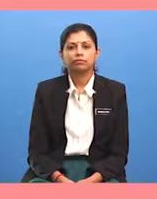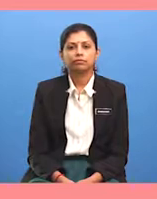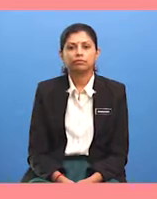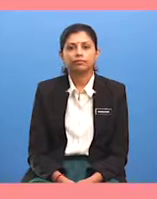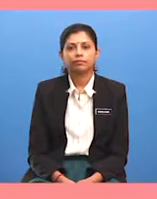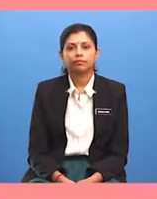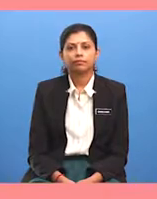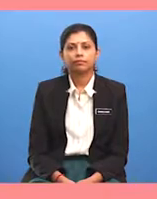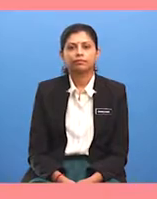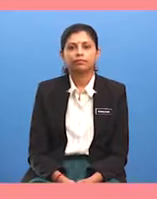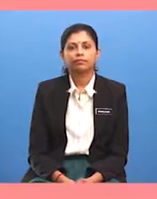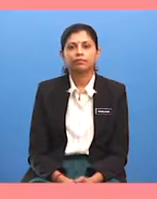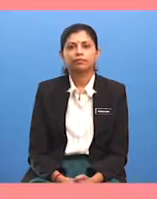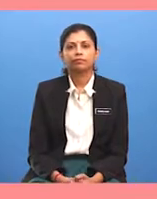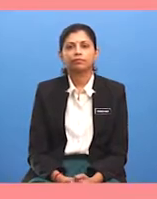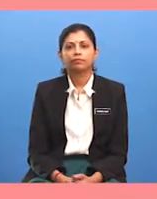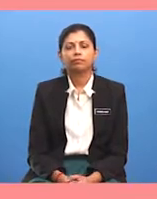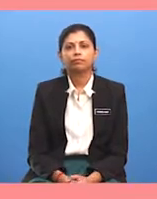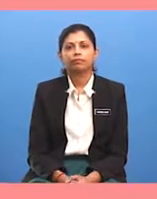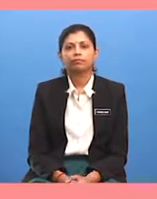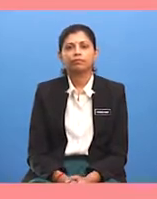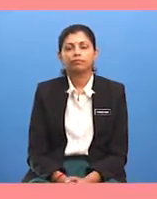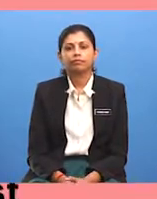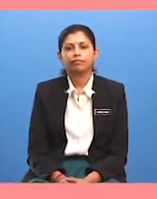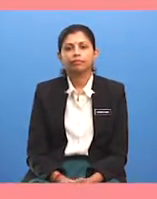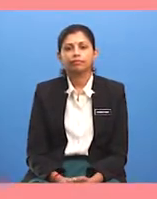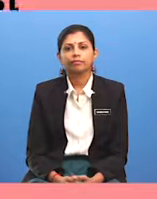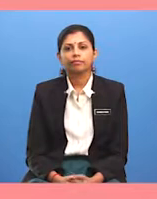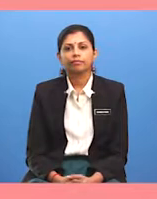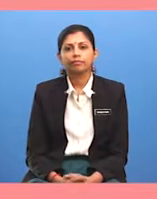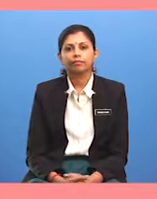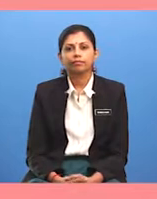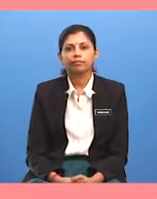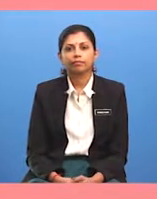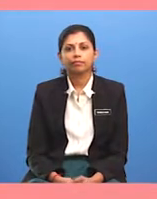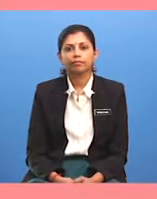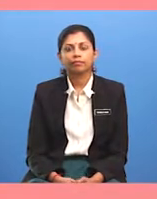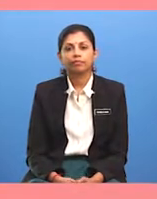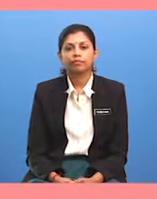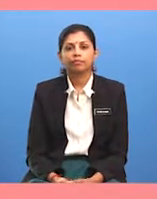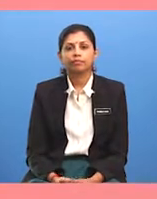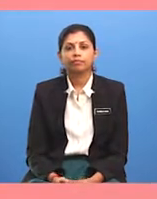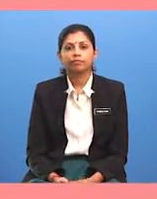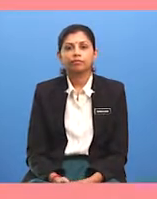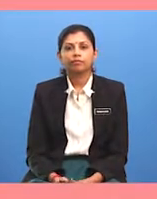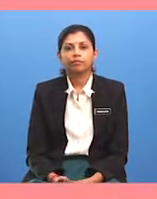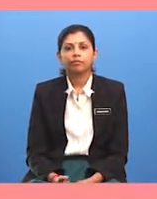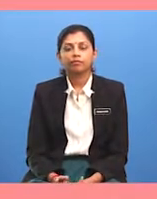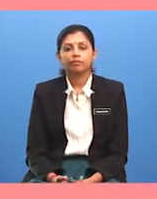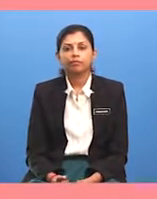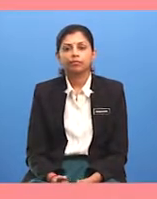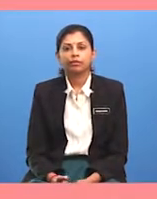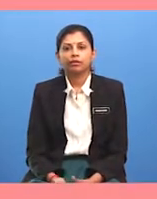B. To indicate that he is a well-known figure? Or is it C. To